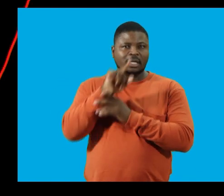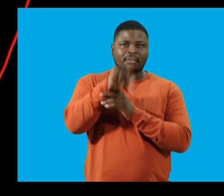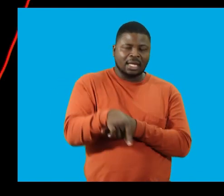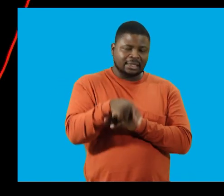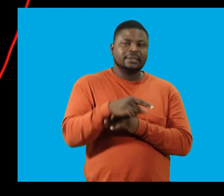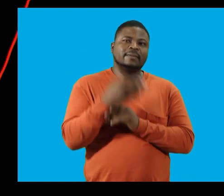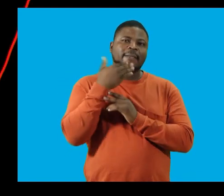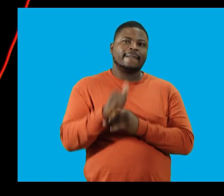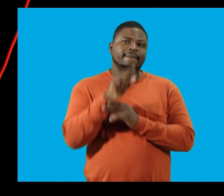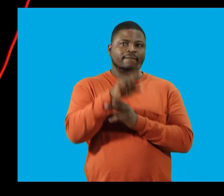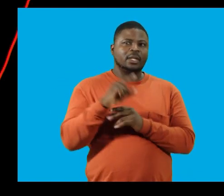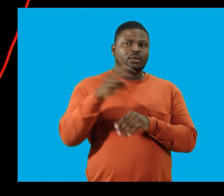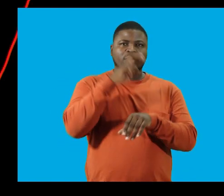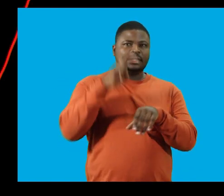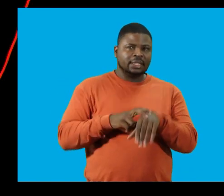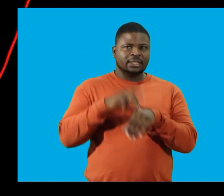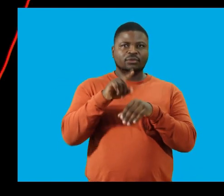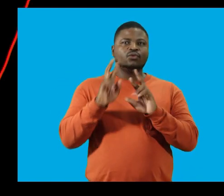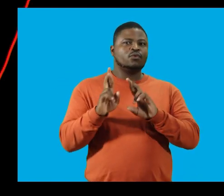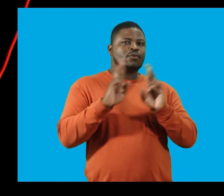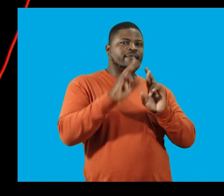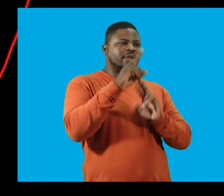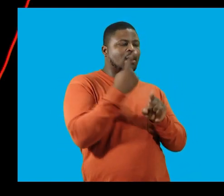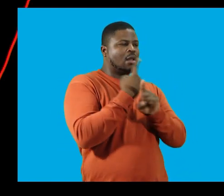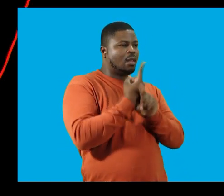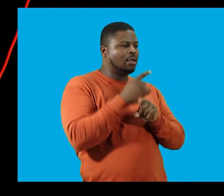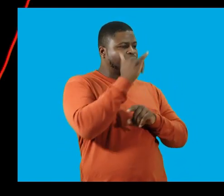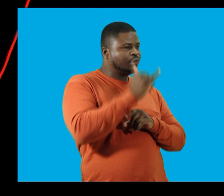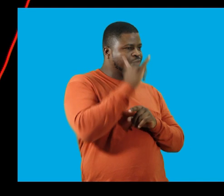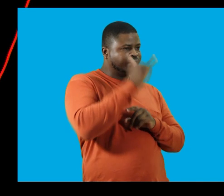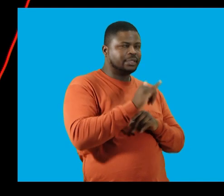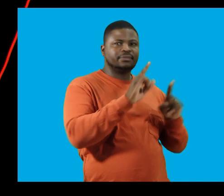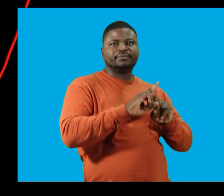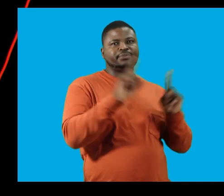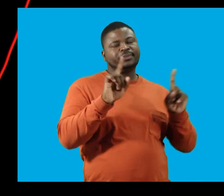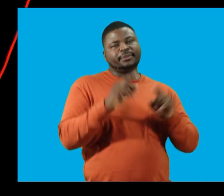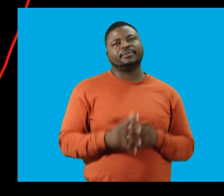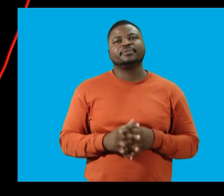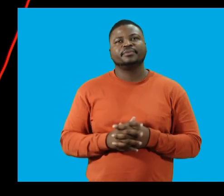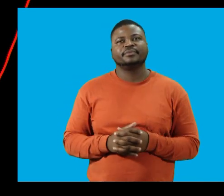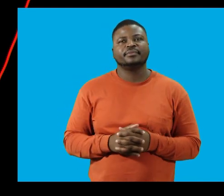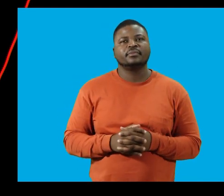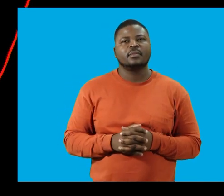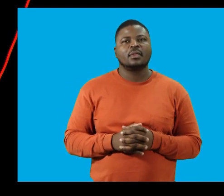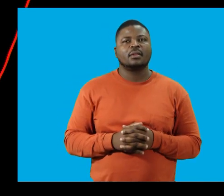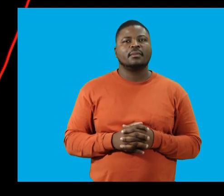this down somewhere so then you don't need to refer to the sketch the whole time.